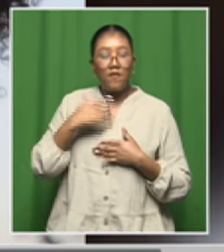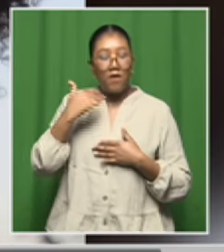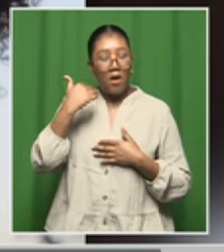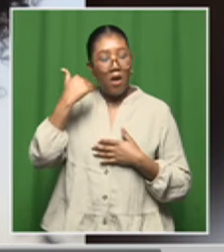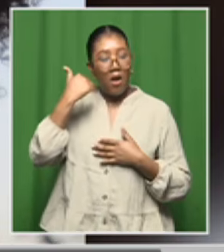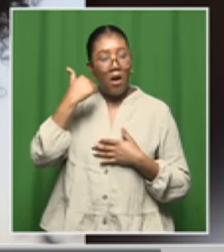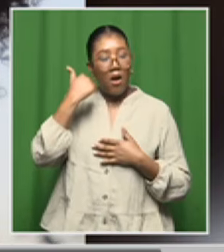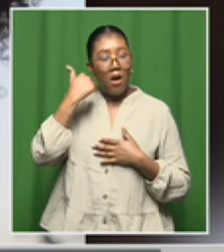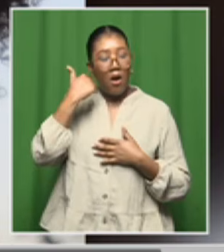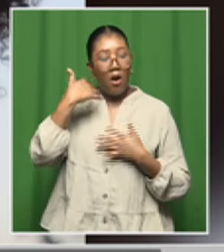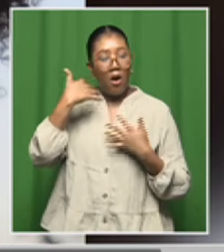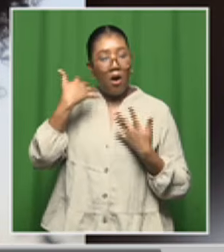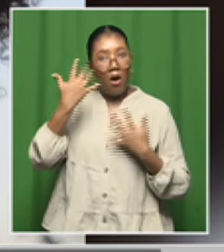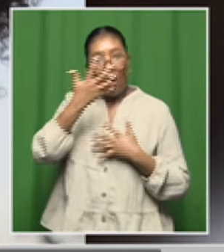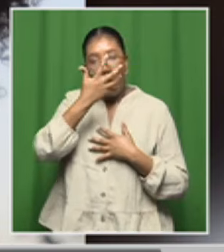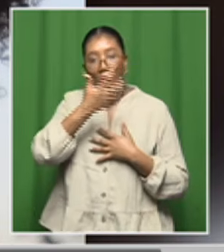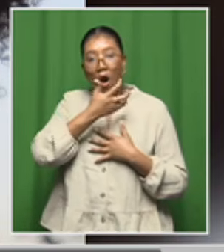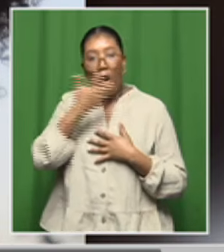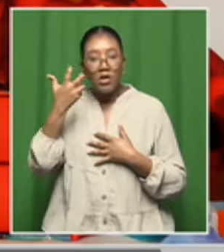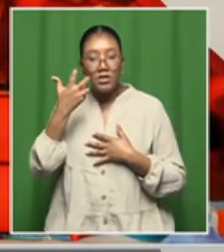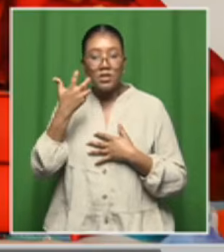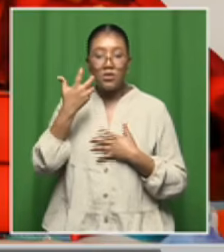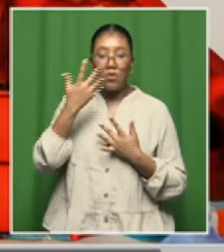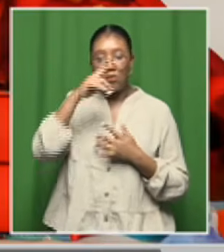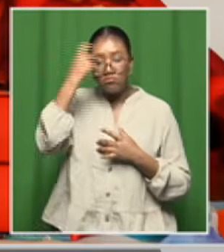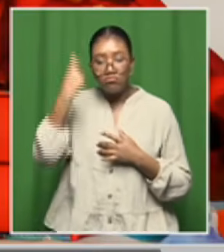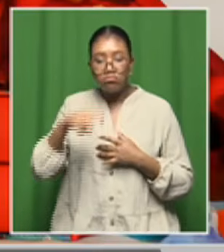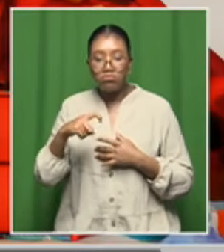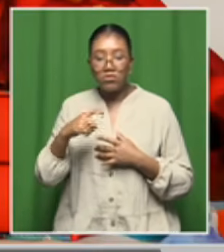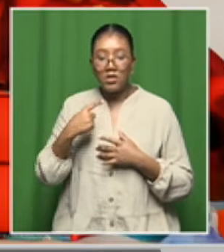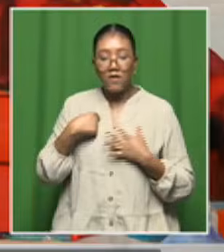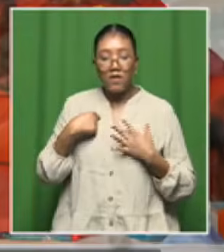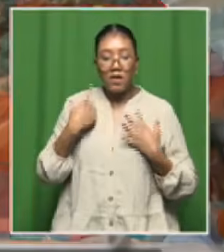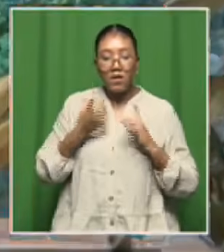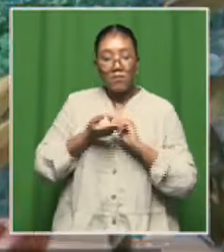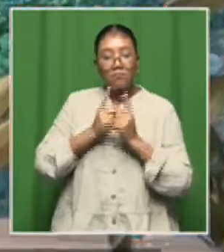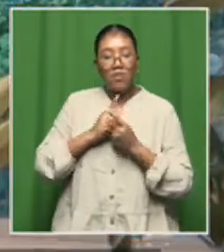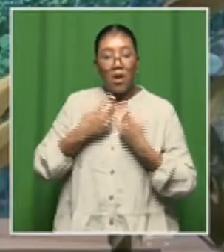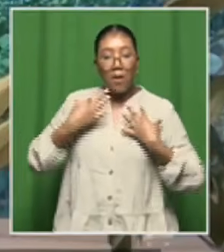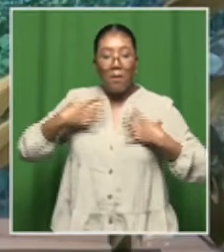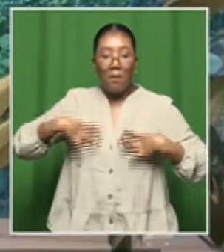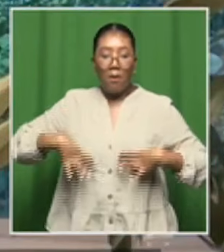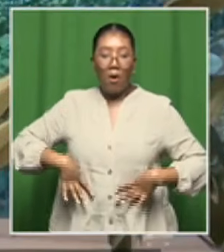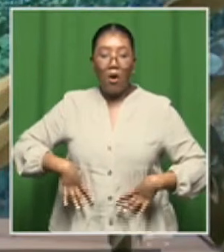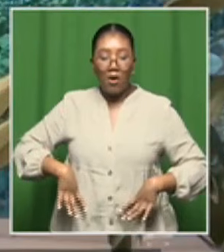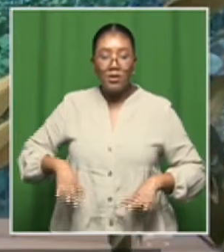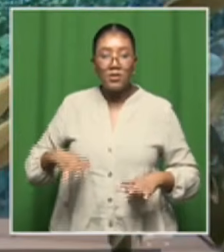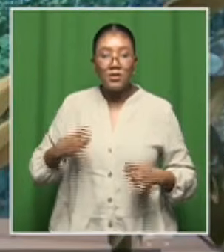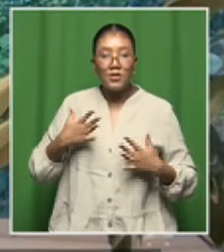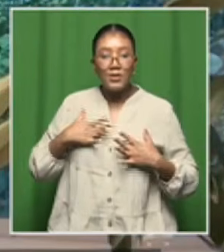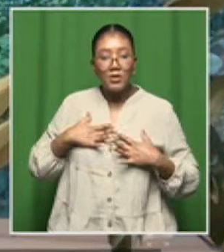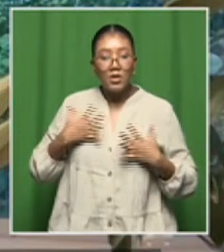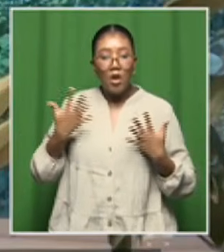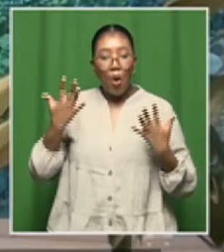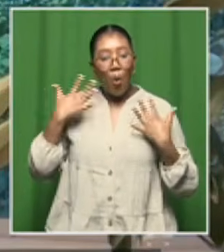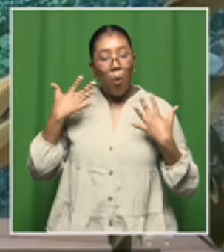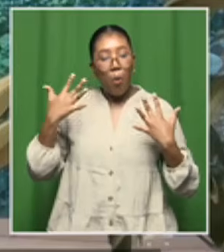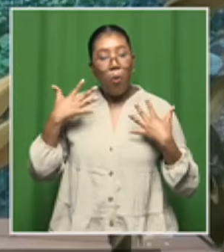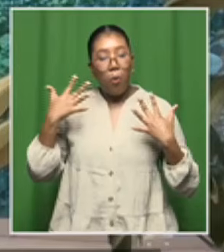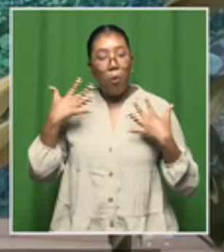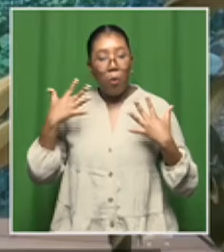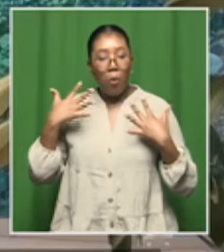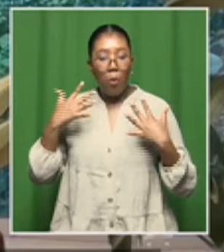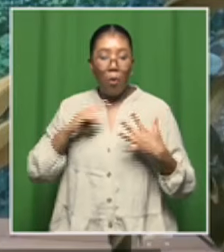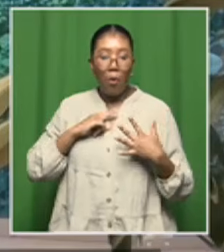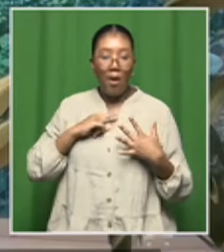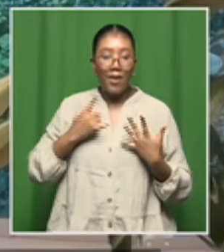It's antibacterial. So silk basically during hot days, it can keep you cool because of its